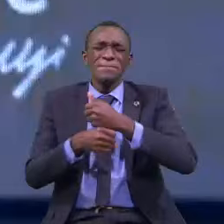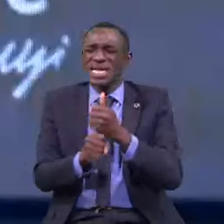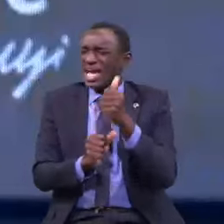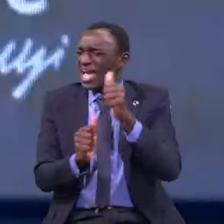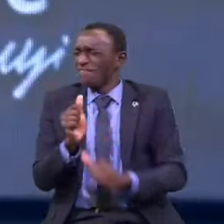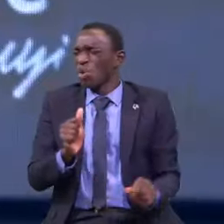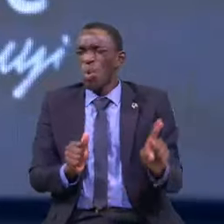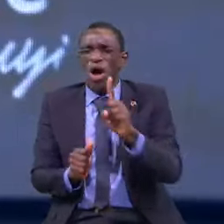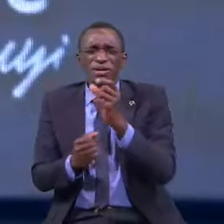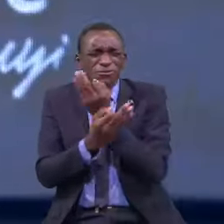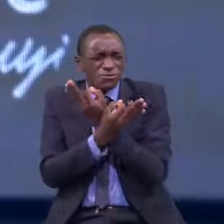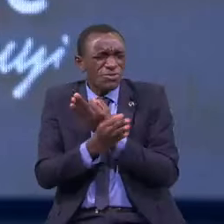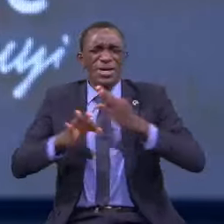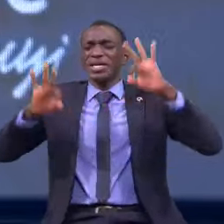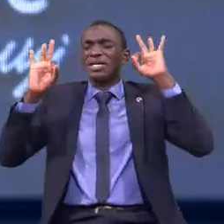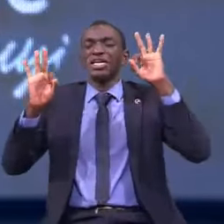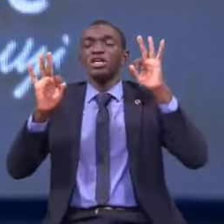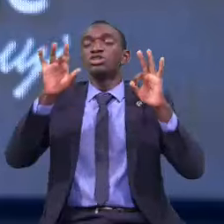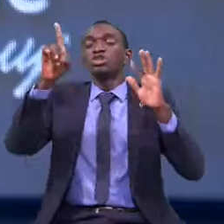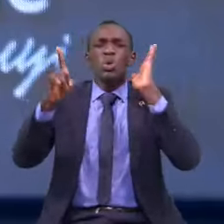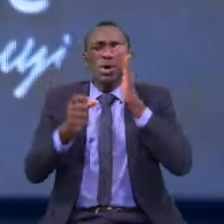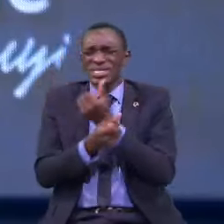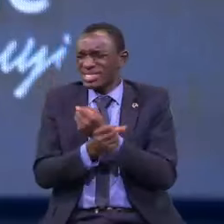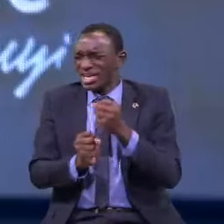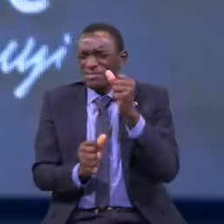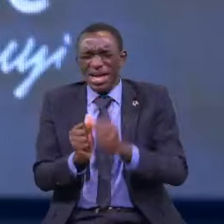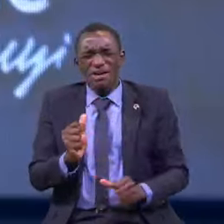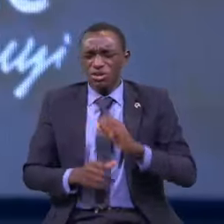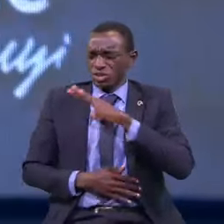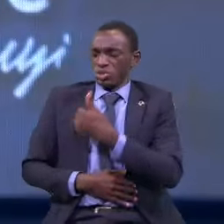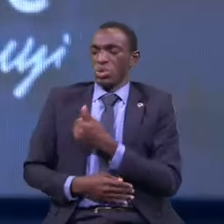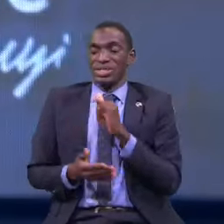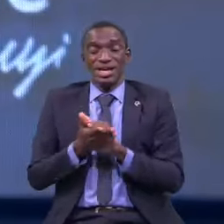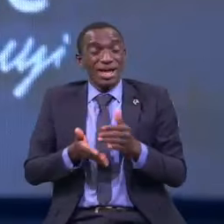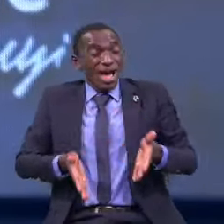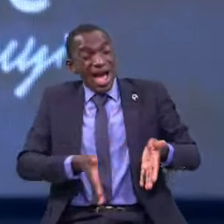you save every soul that is asking for salvation.